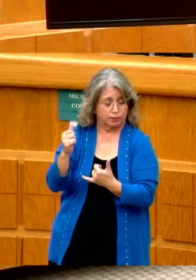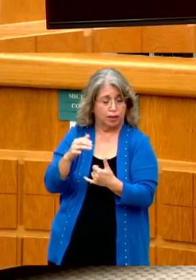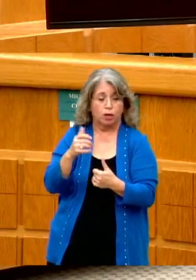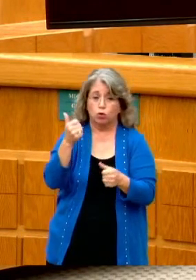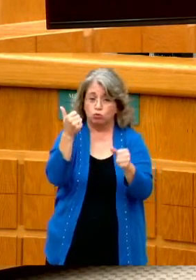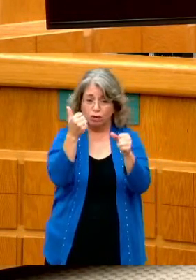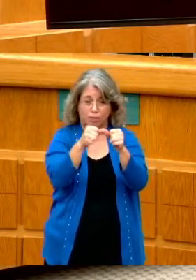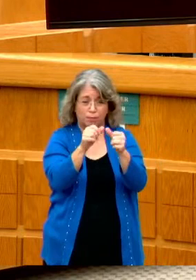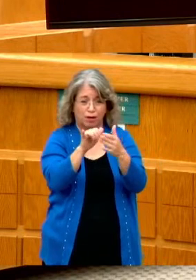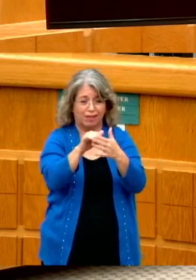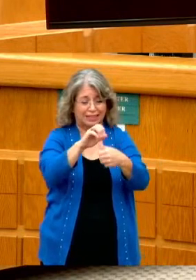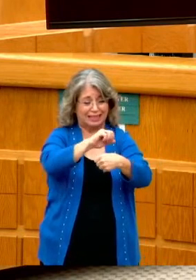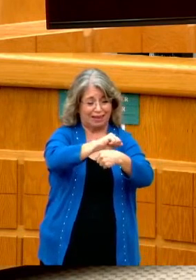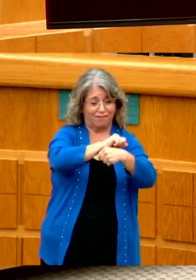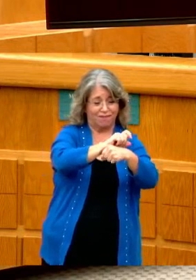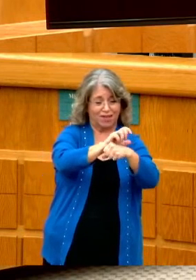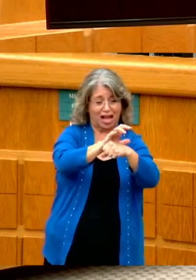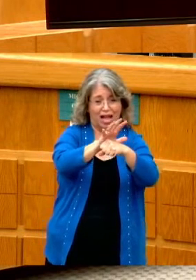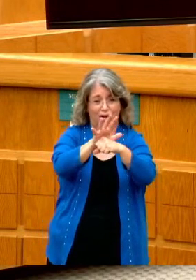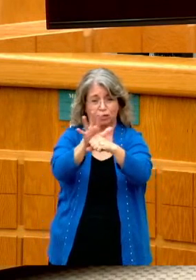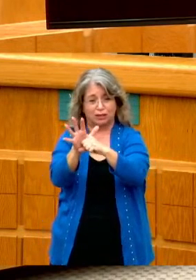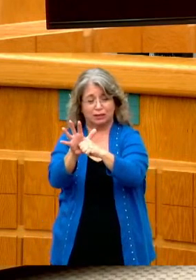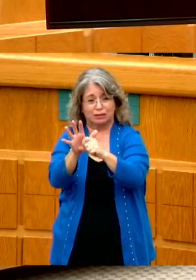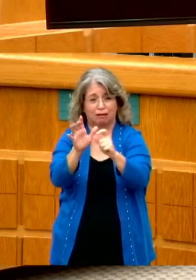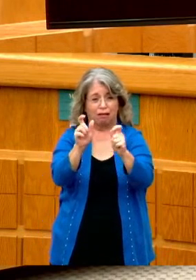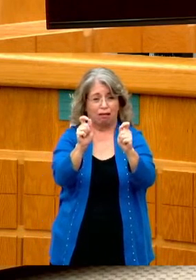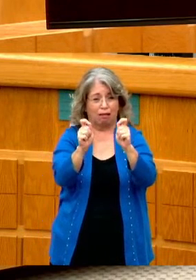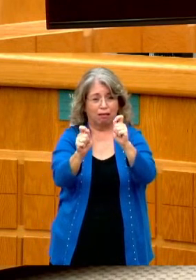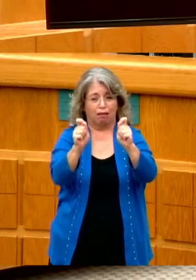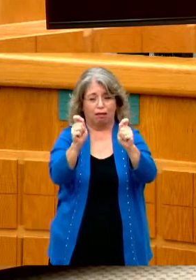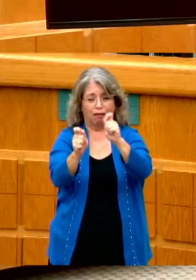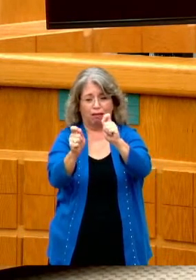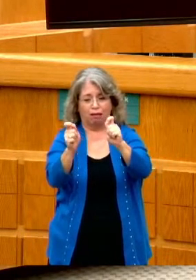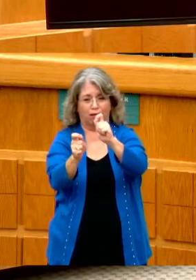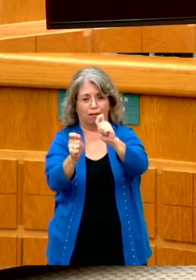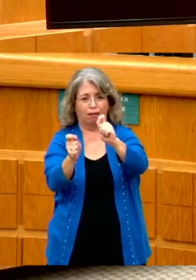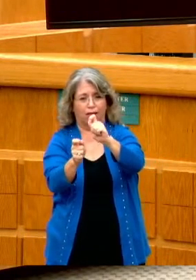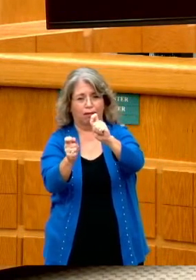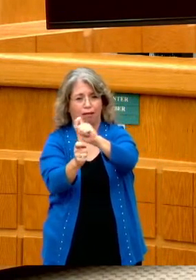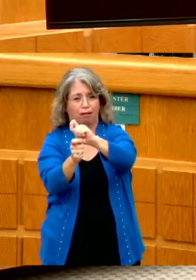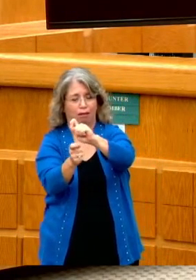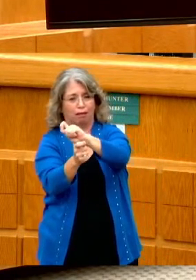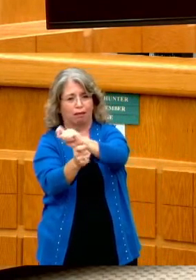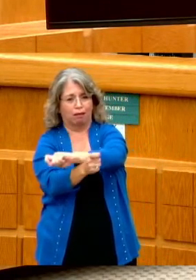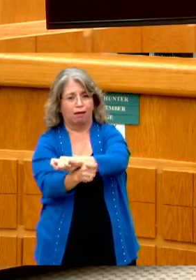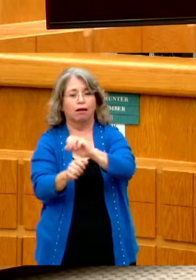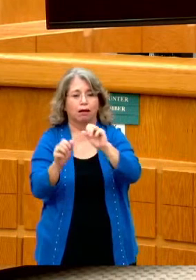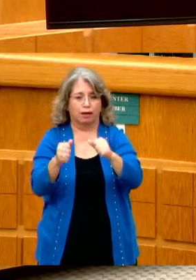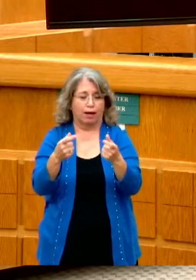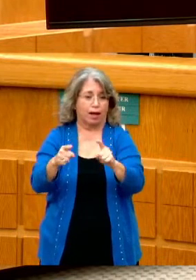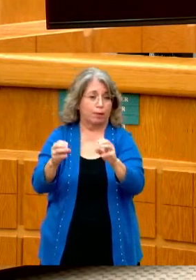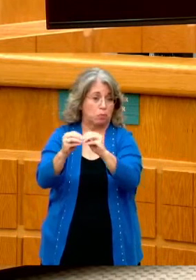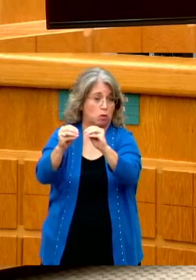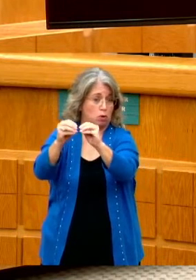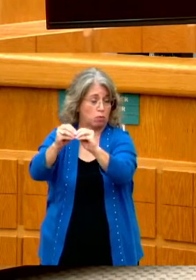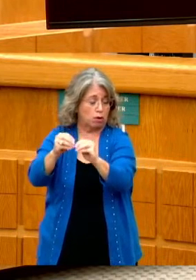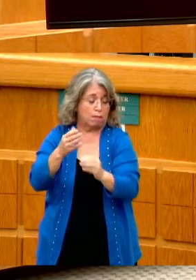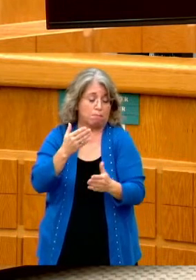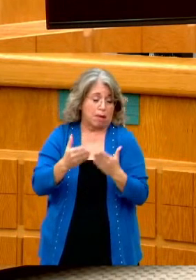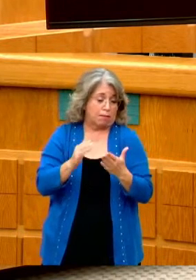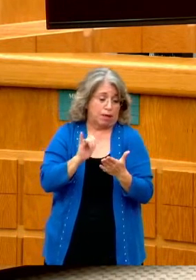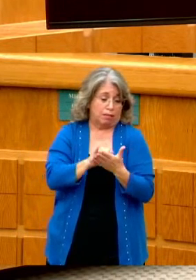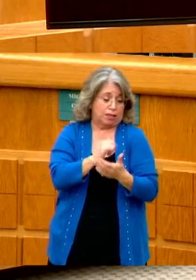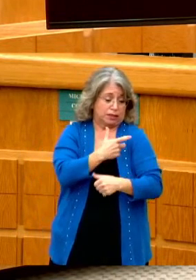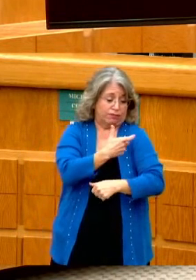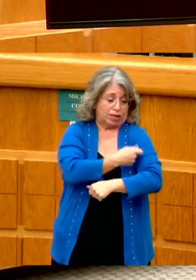vaccines, viruses mutate, and they could mutate more, and then the vaccine could possibly not cover those